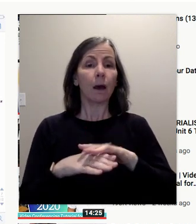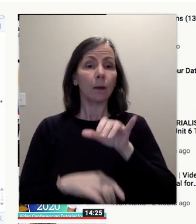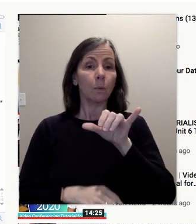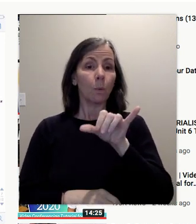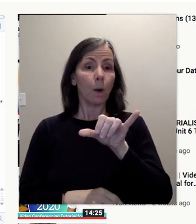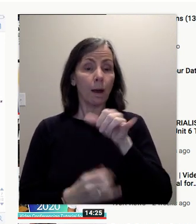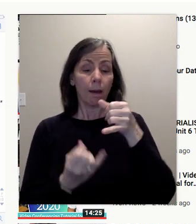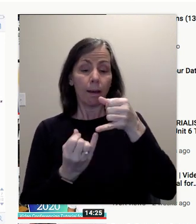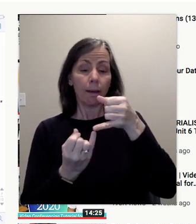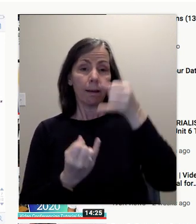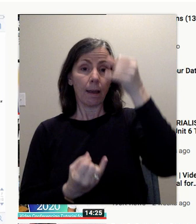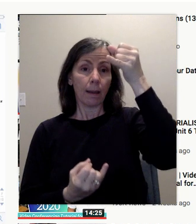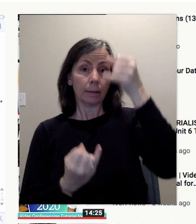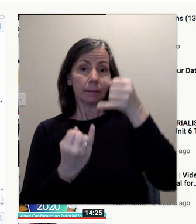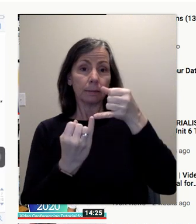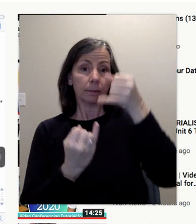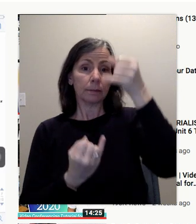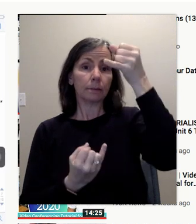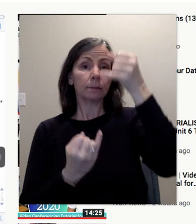y-axis.